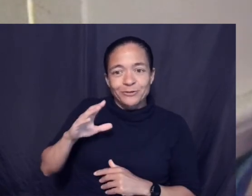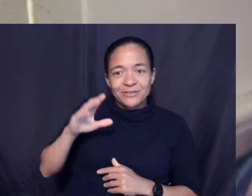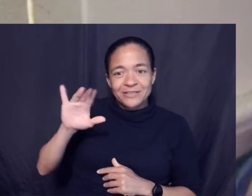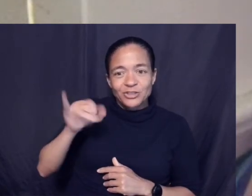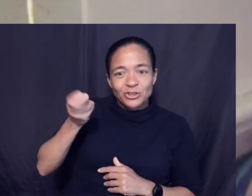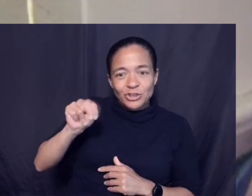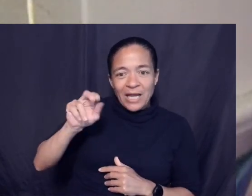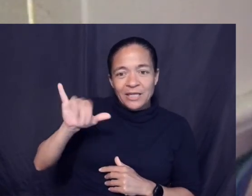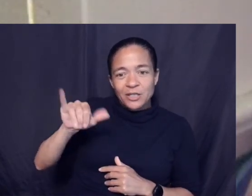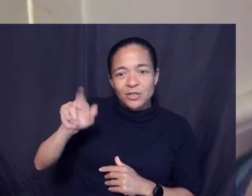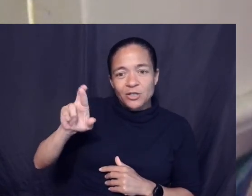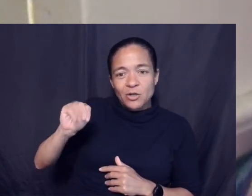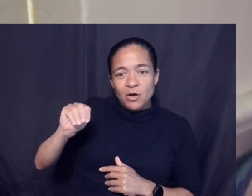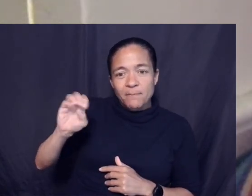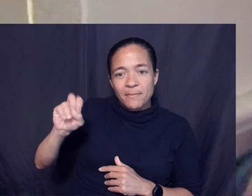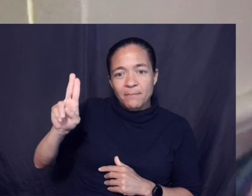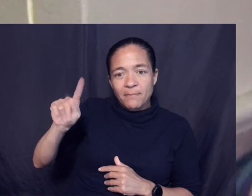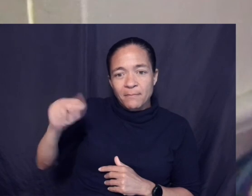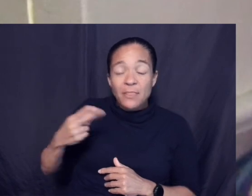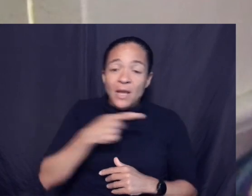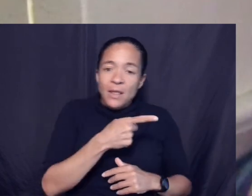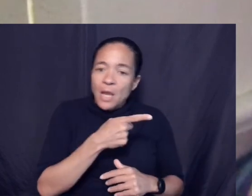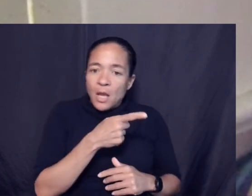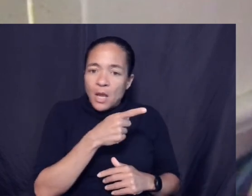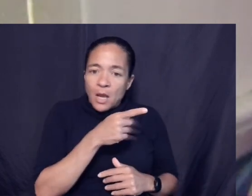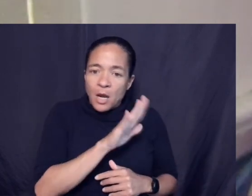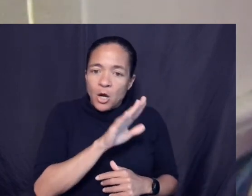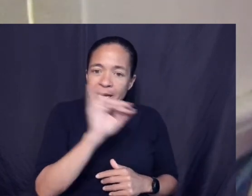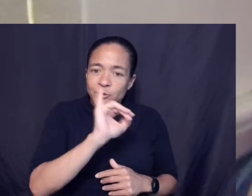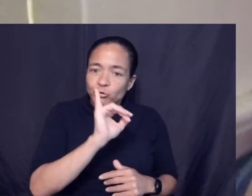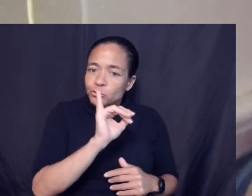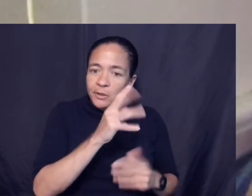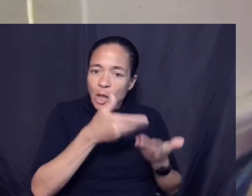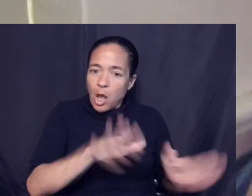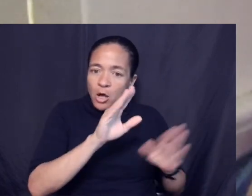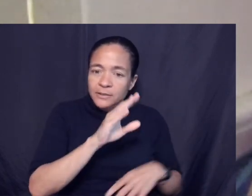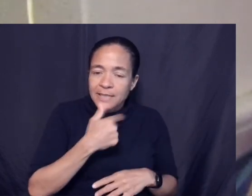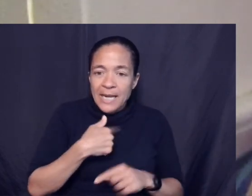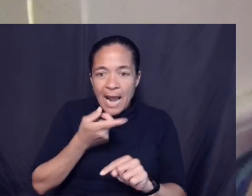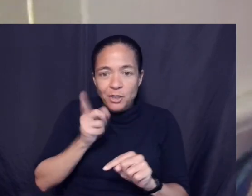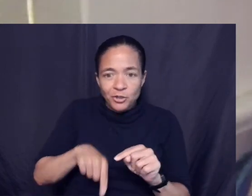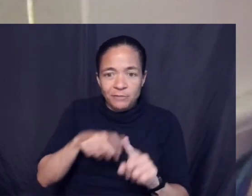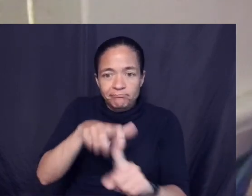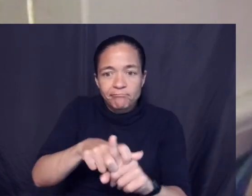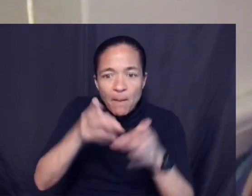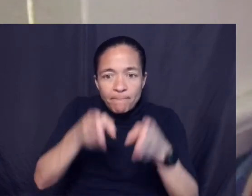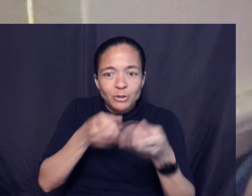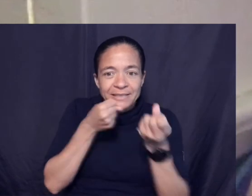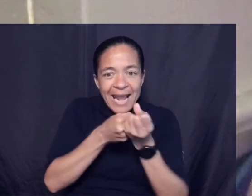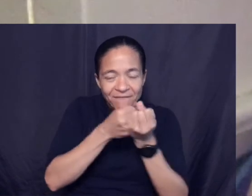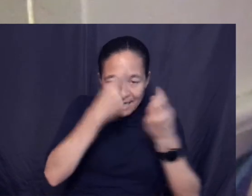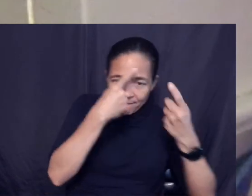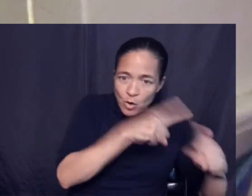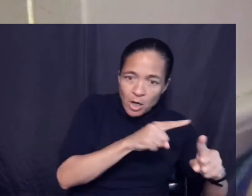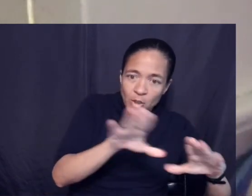where June had lost her Medicaid, but I could not get anyone in the Medicaid services department to even advocate for June to get it back. And